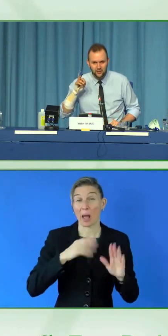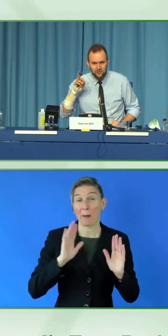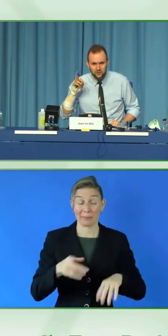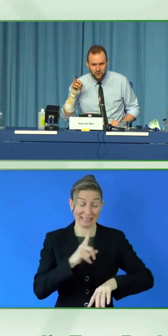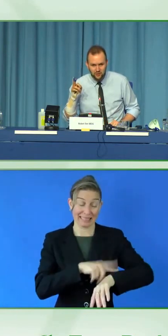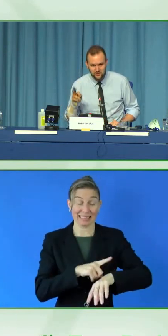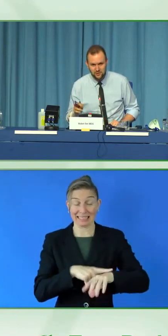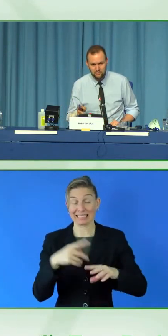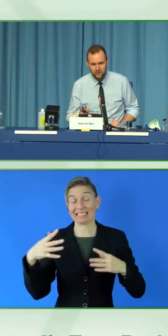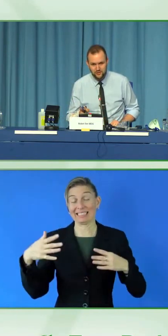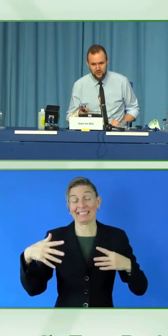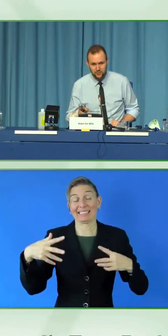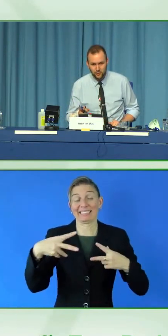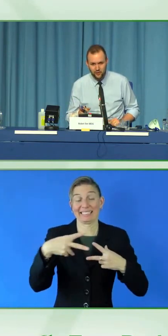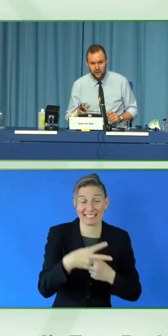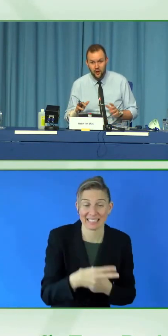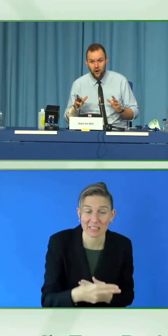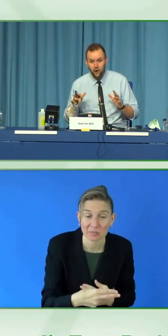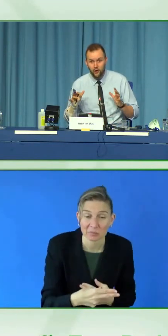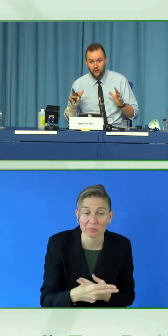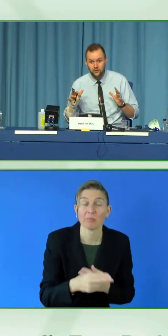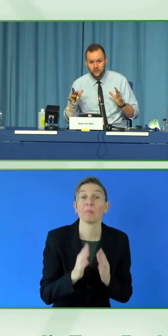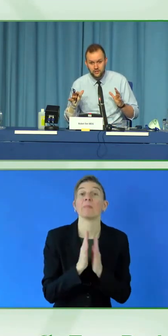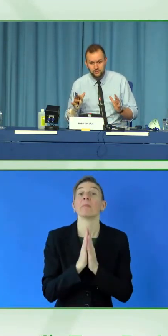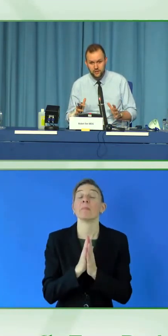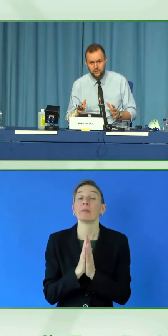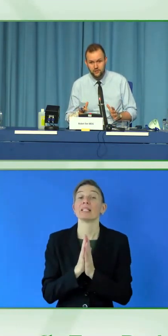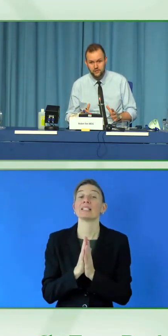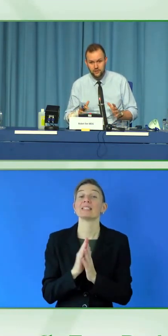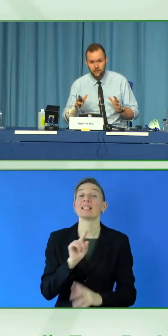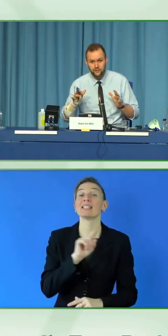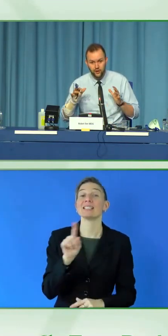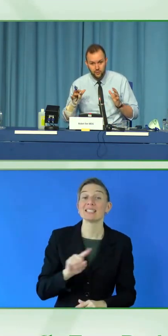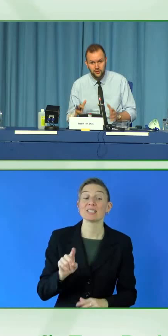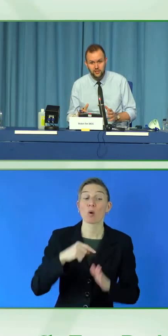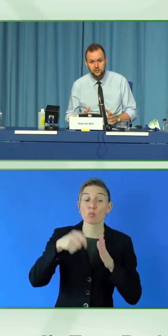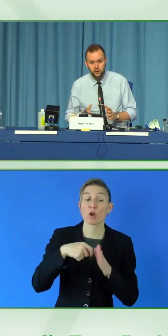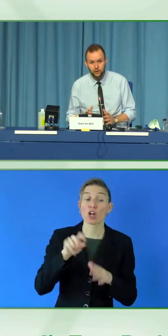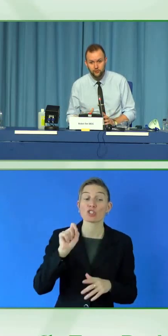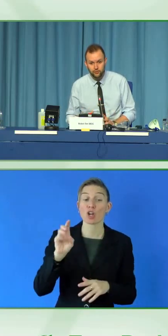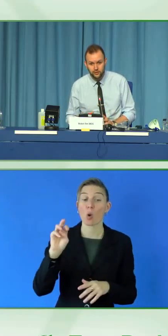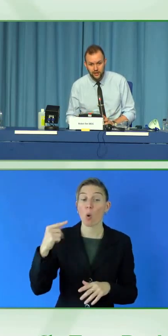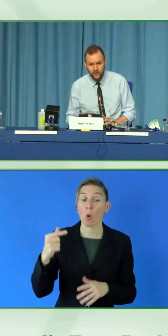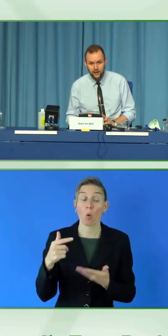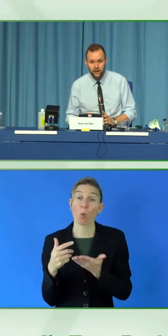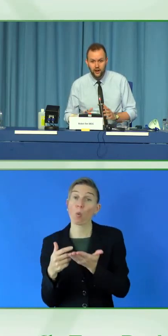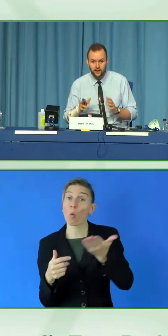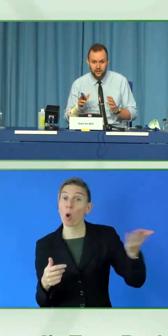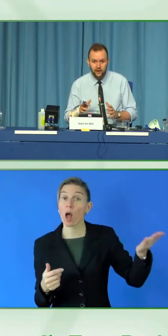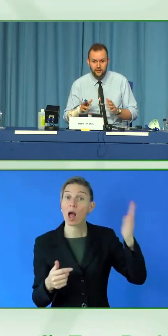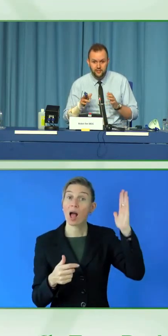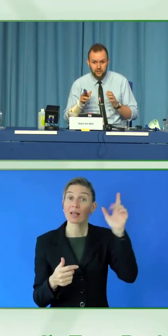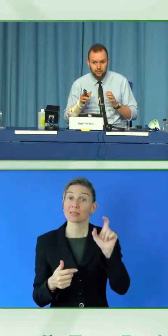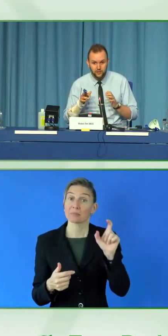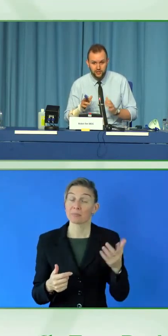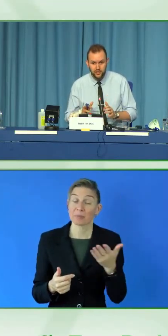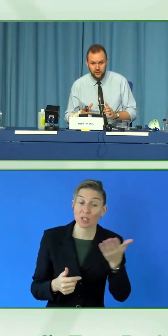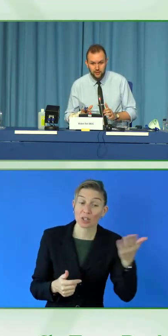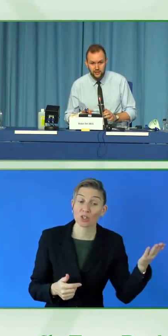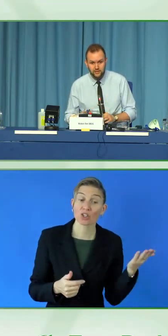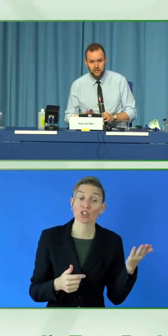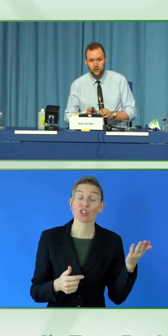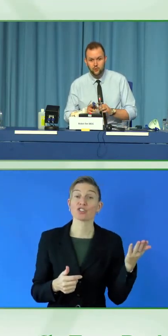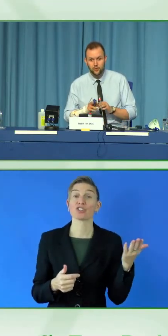I encourage you to go to zeroproject.org. All the speakers and all of our awardees you heard from today are there in our Zero